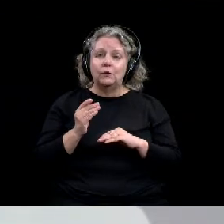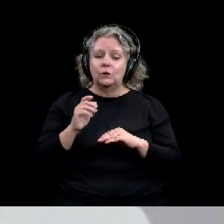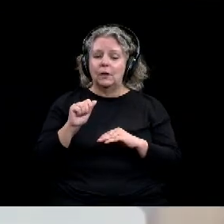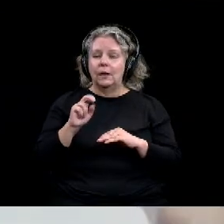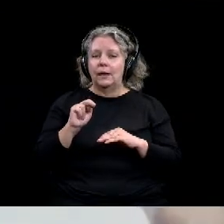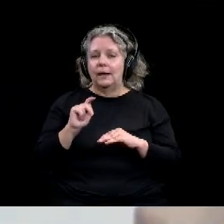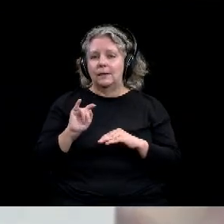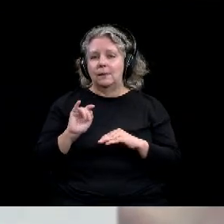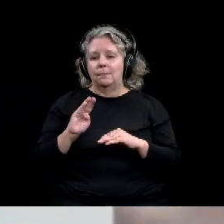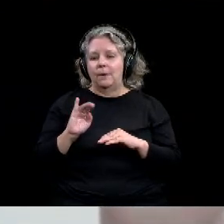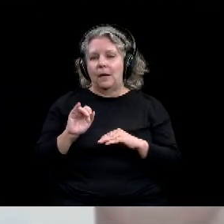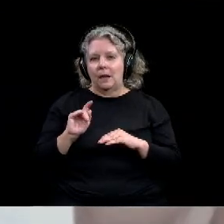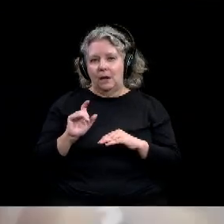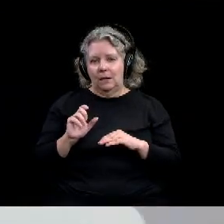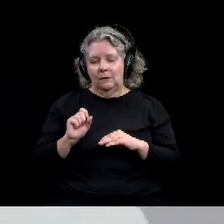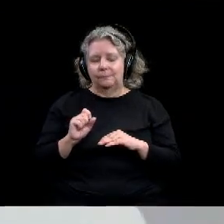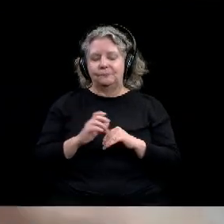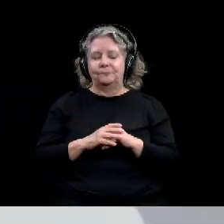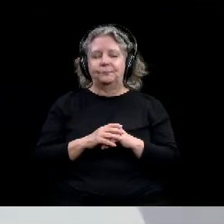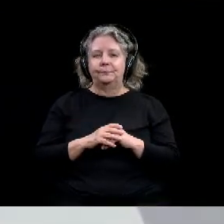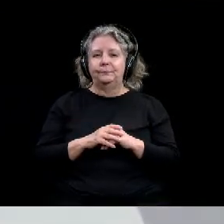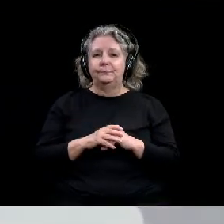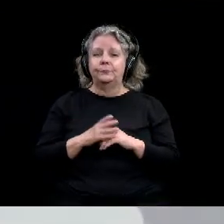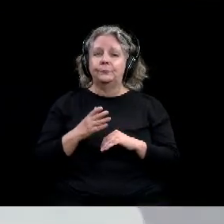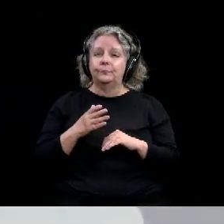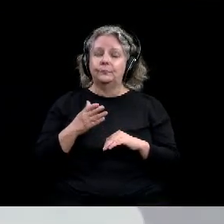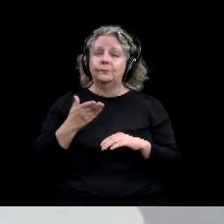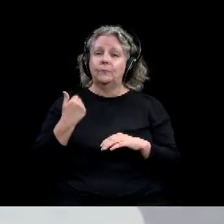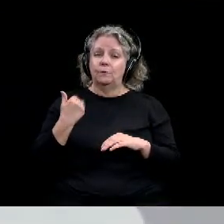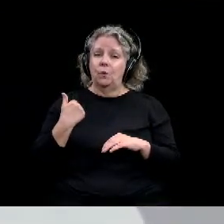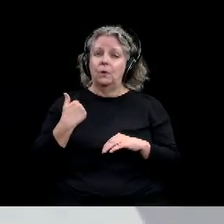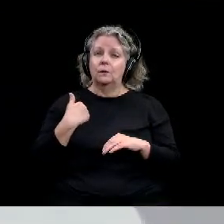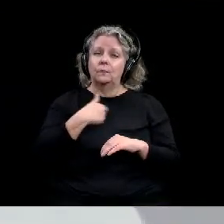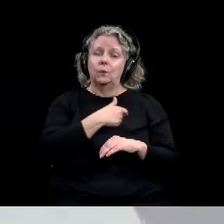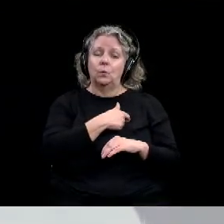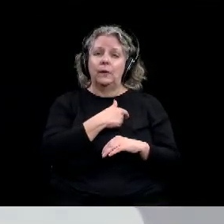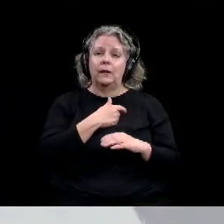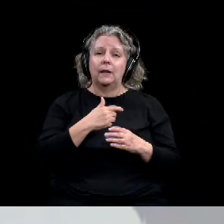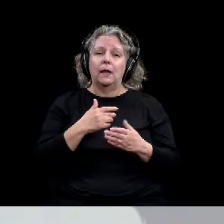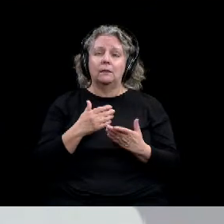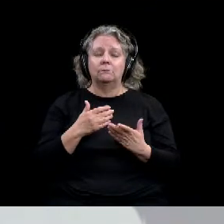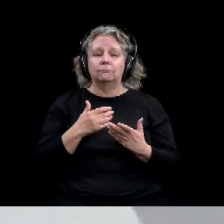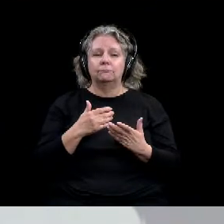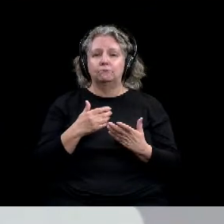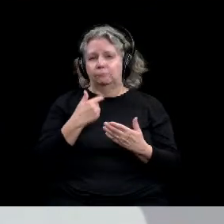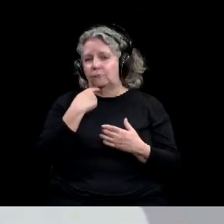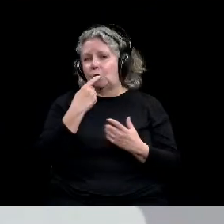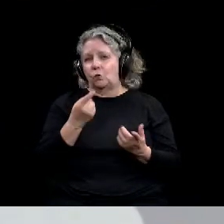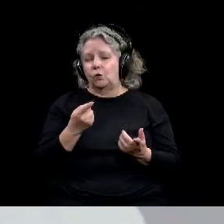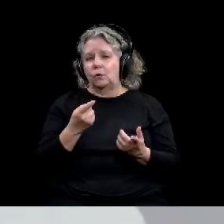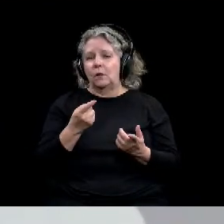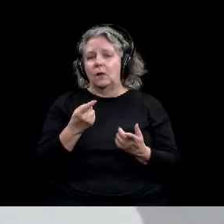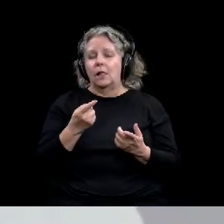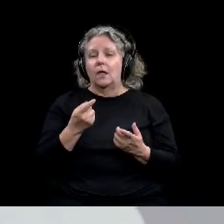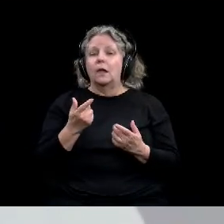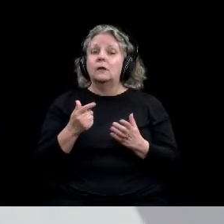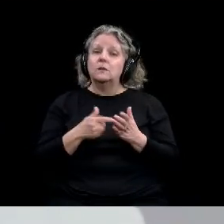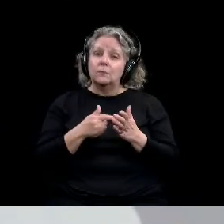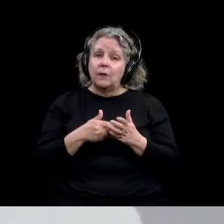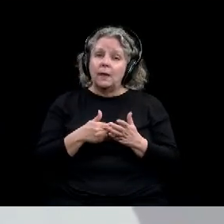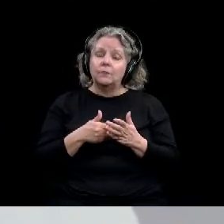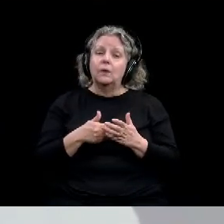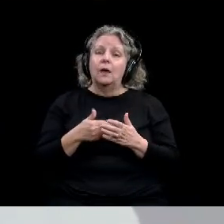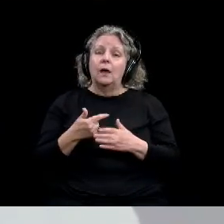certain instances when an IV antibody infusion is appropriate for those who are at very high risk